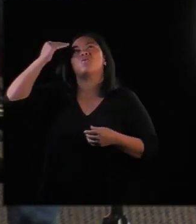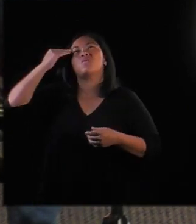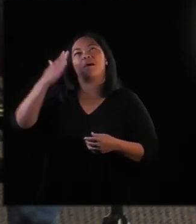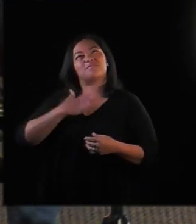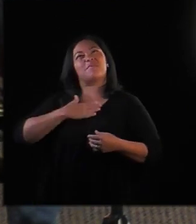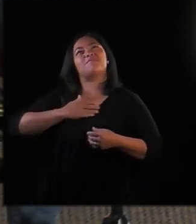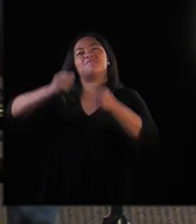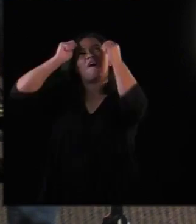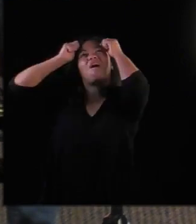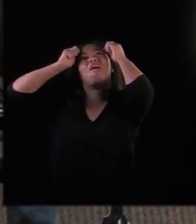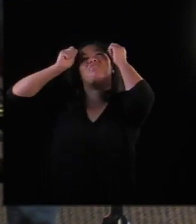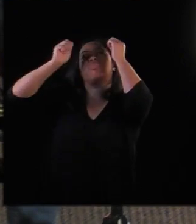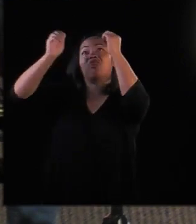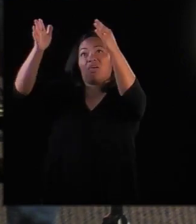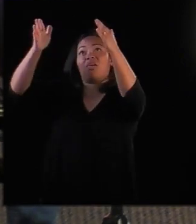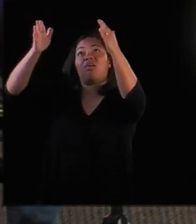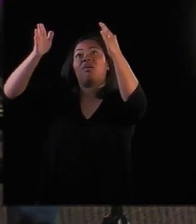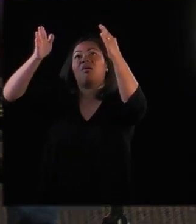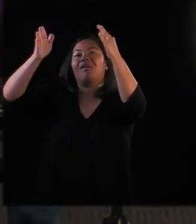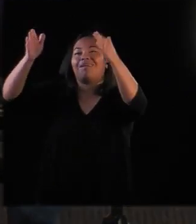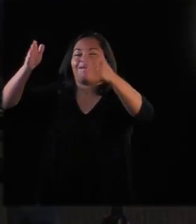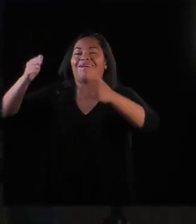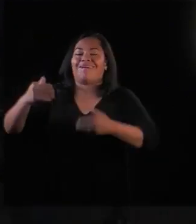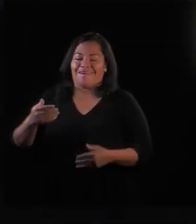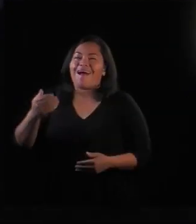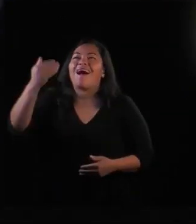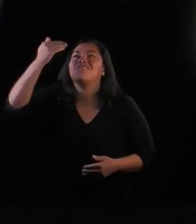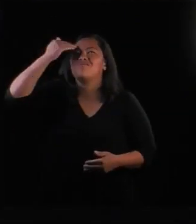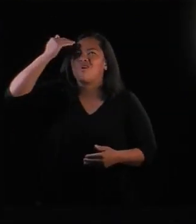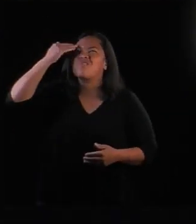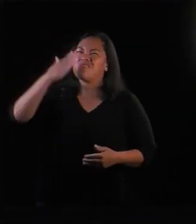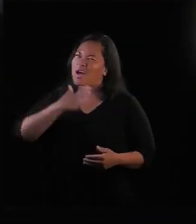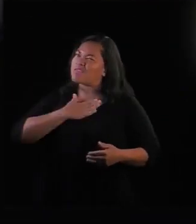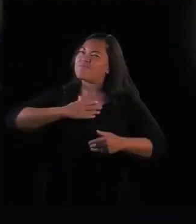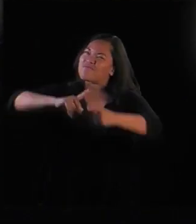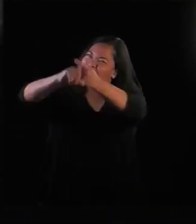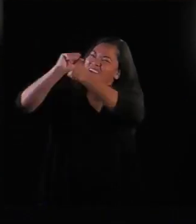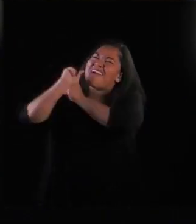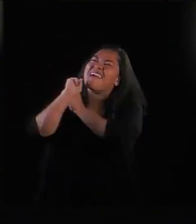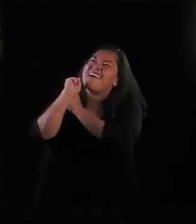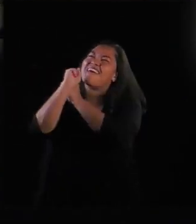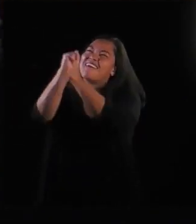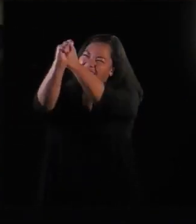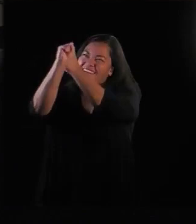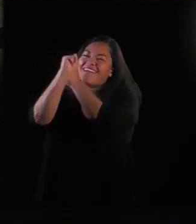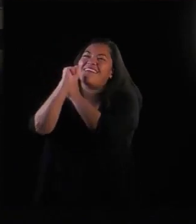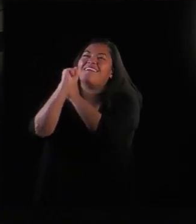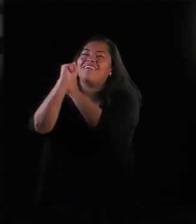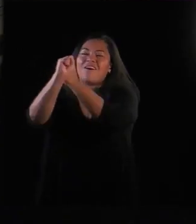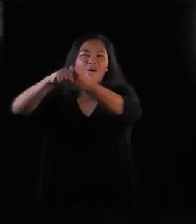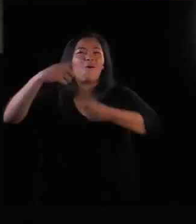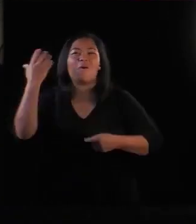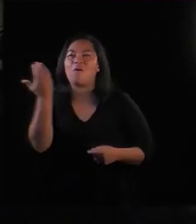I've known you as a father. I've known you as a friend.